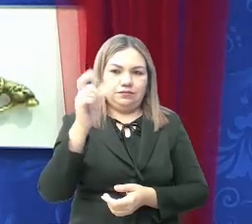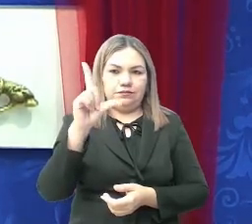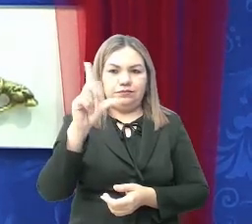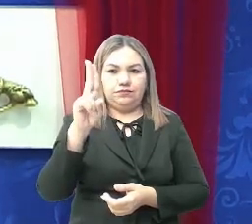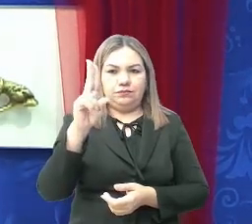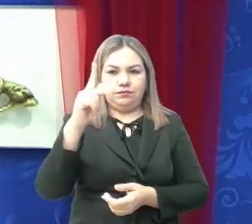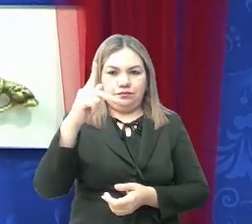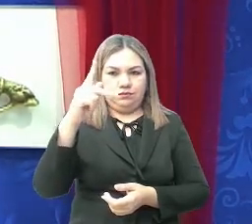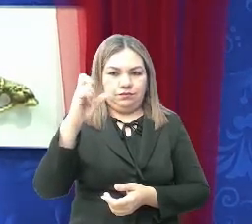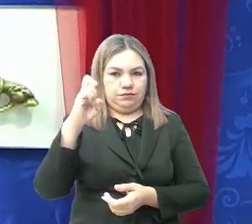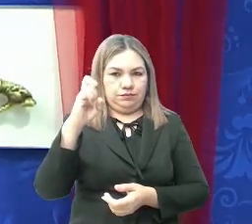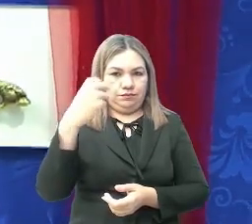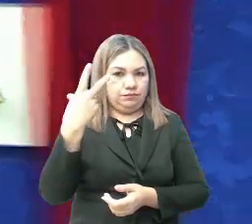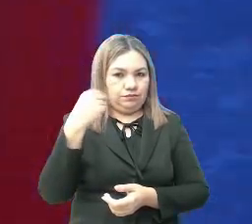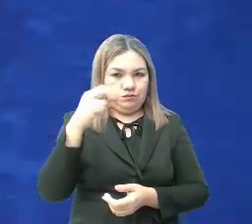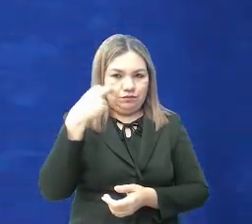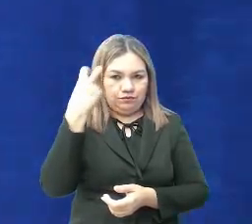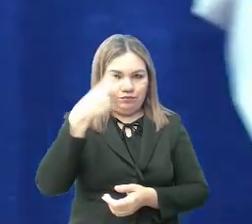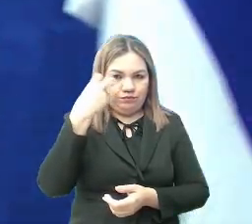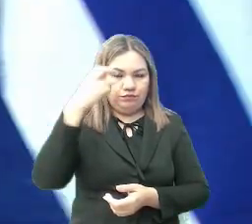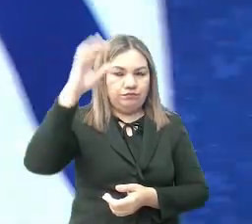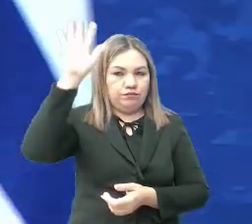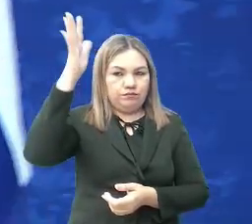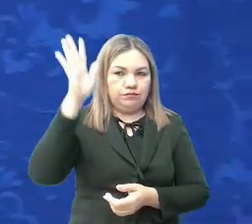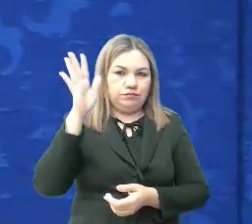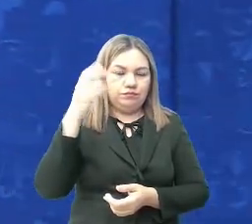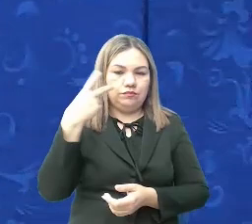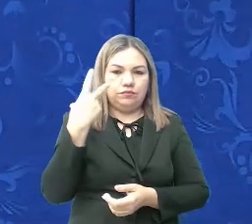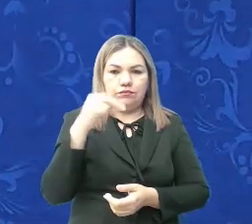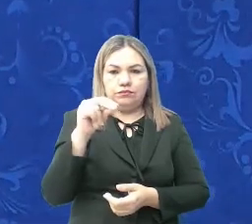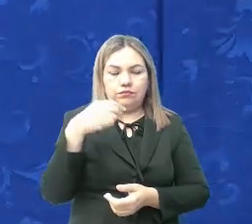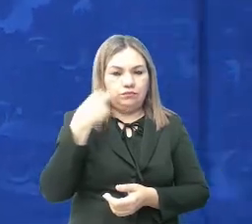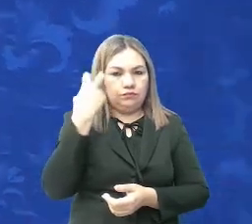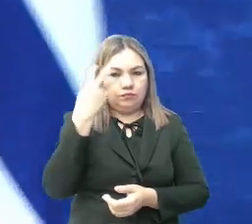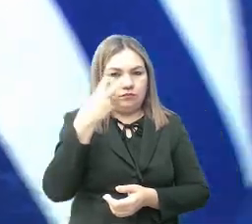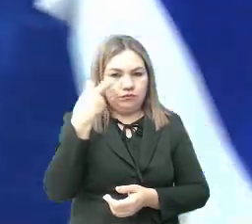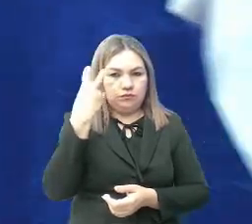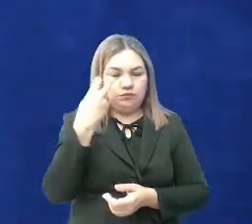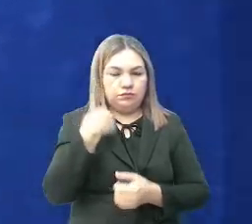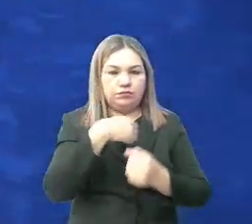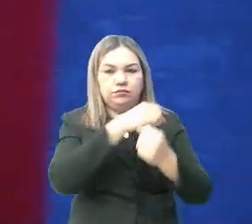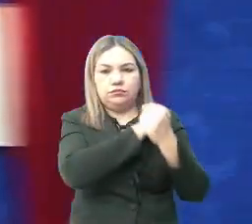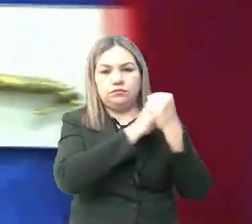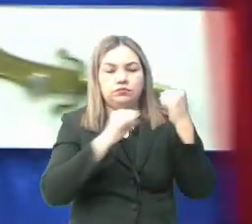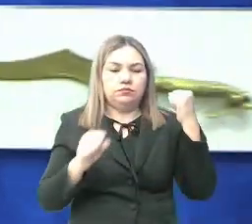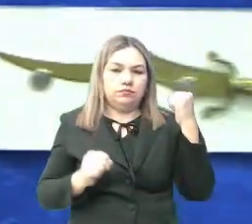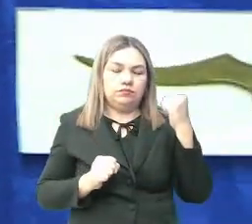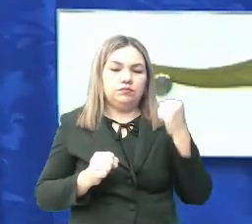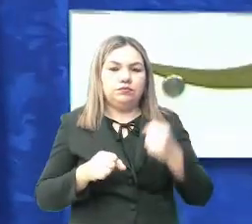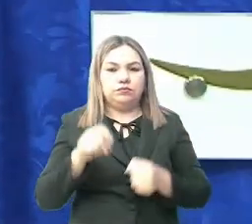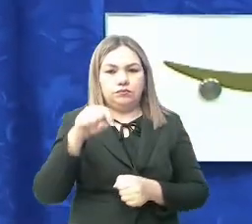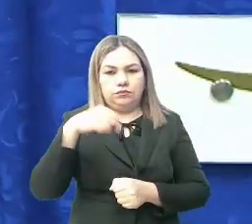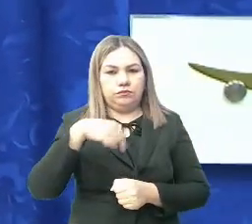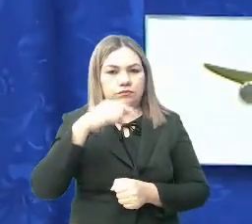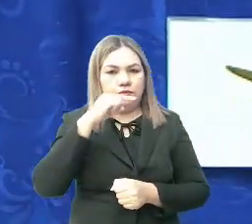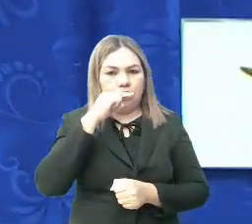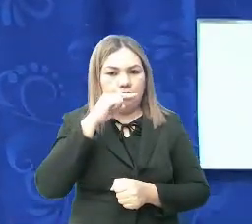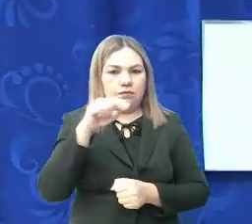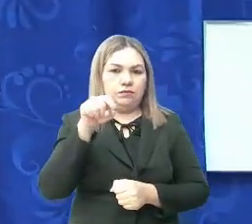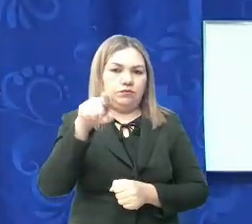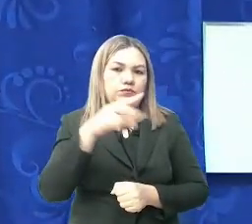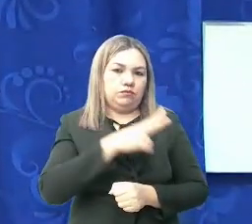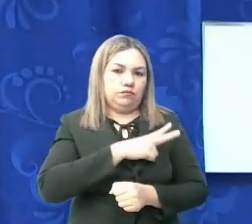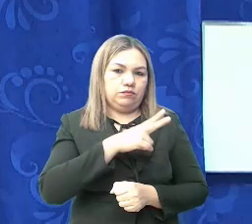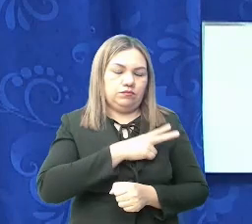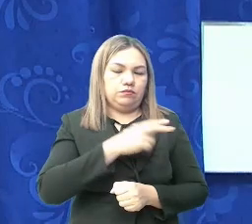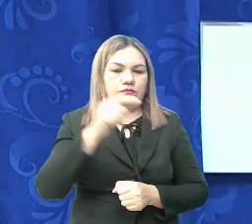God. You're not searching for the Lord. Something's wrong in your life. So the Lord today, this